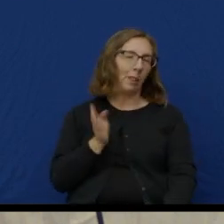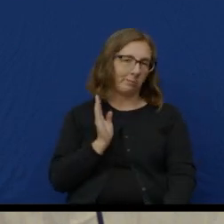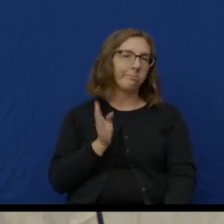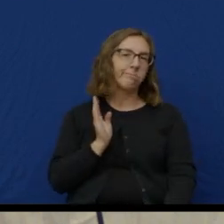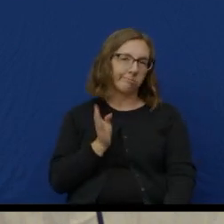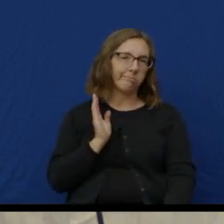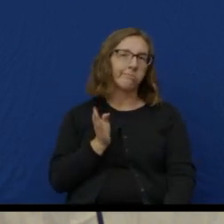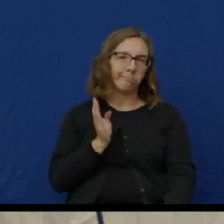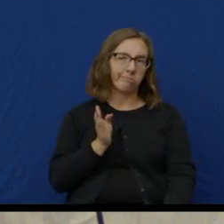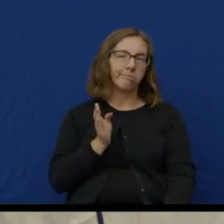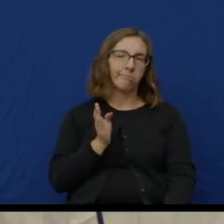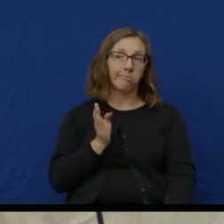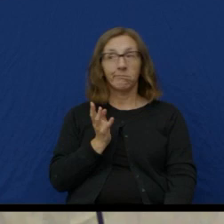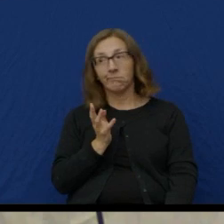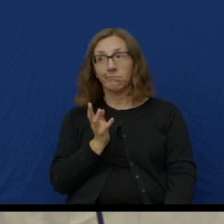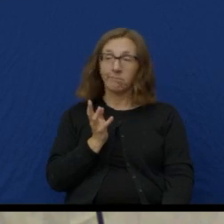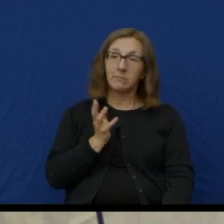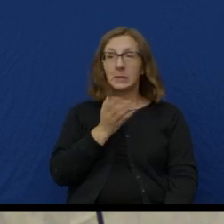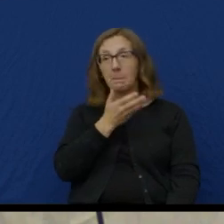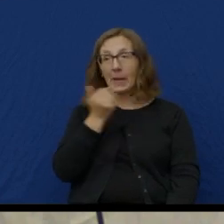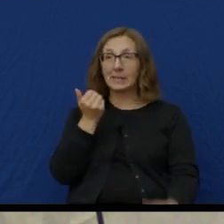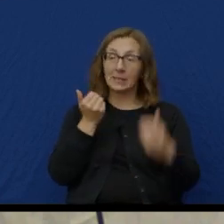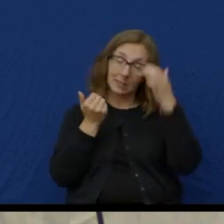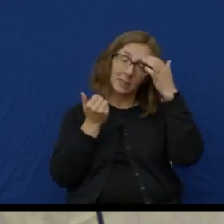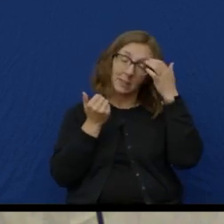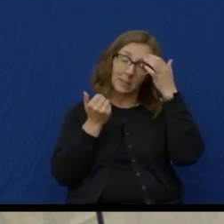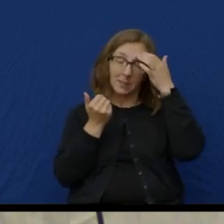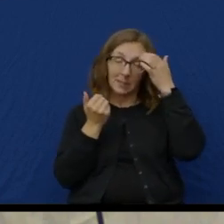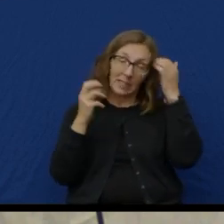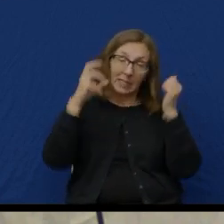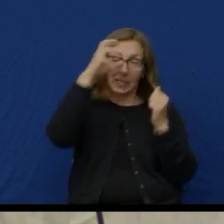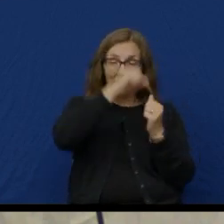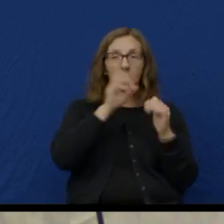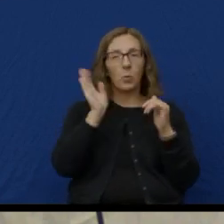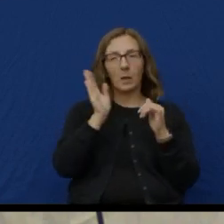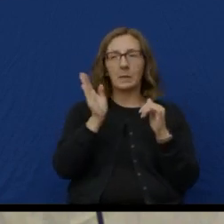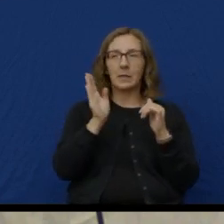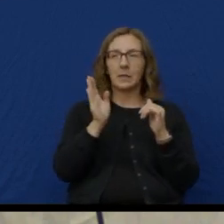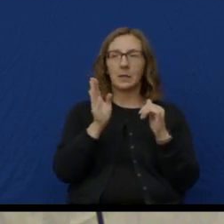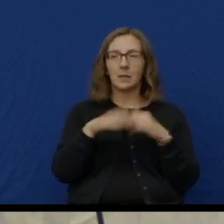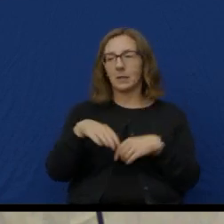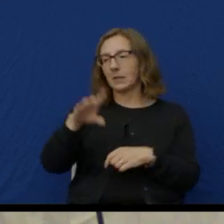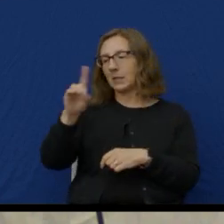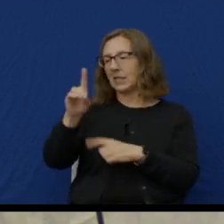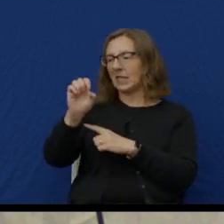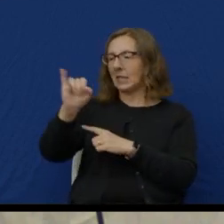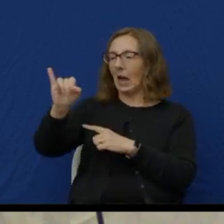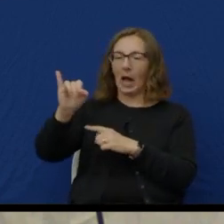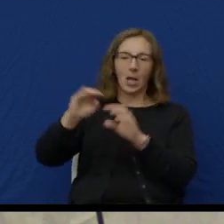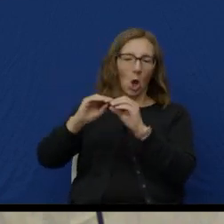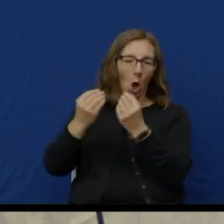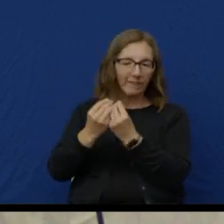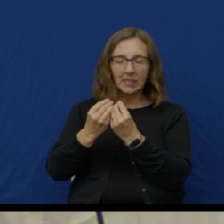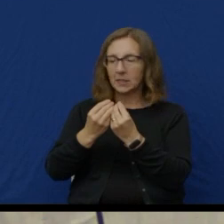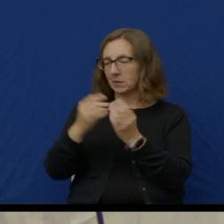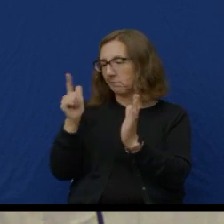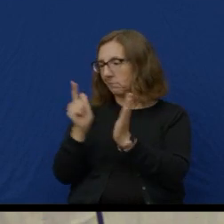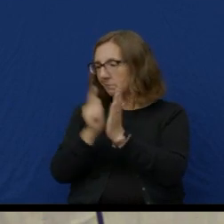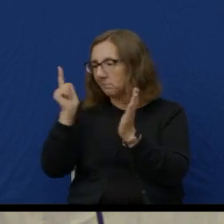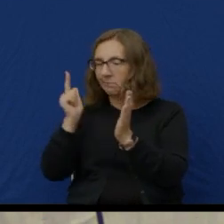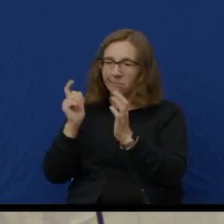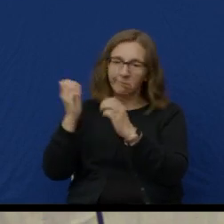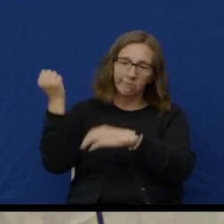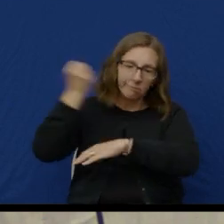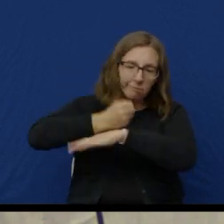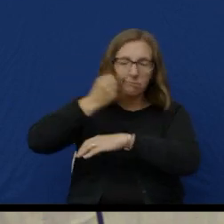Best guess is it'll just be something very similar, no DEI offices in state agencies or post-secondary institutions, something